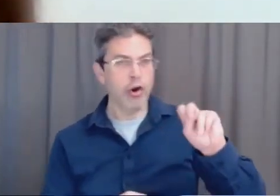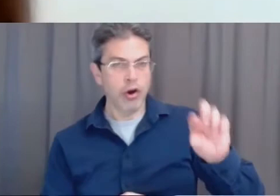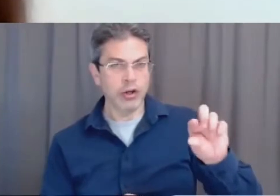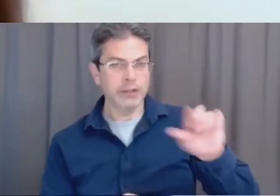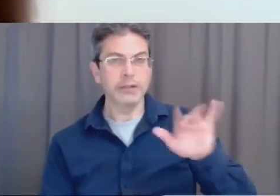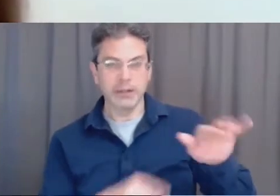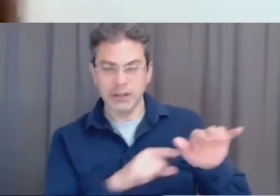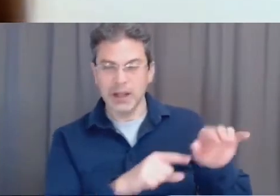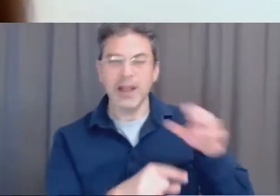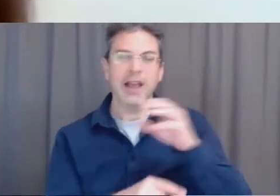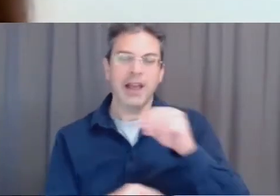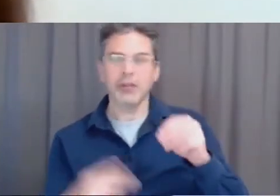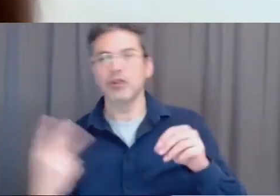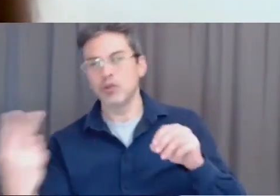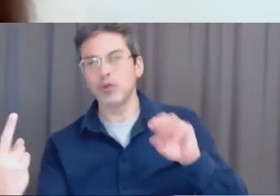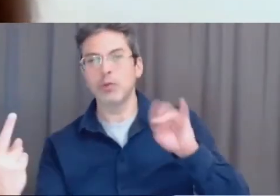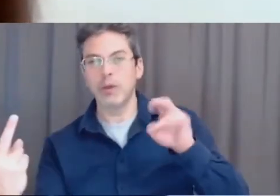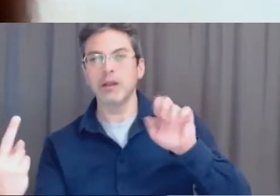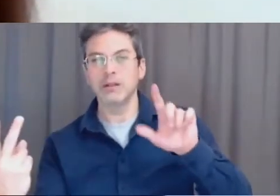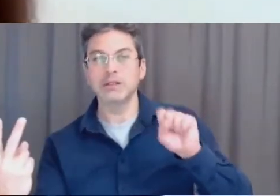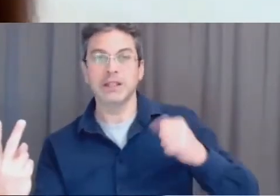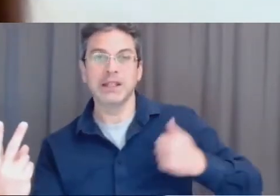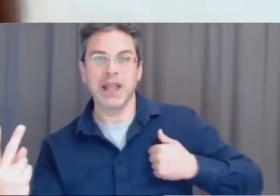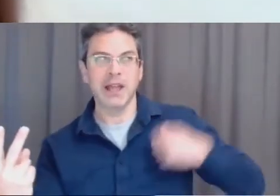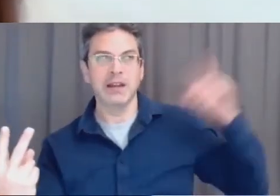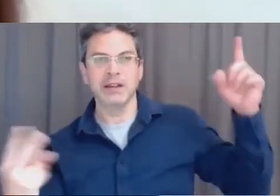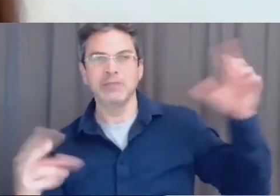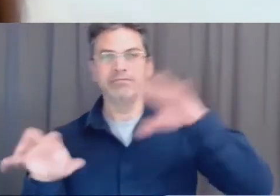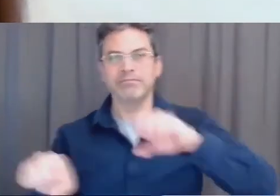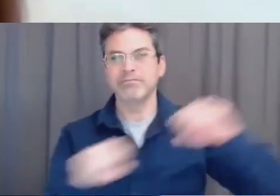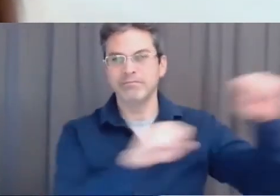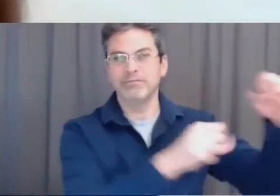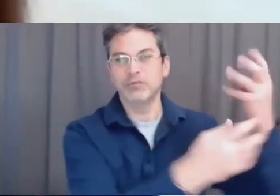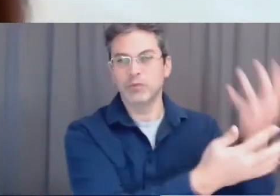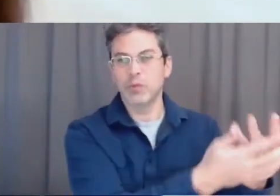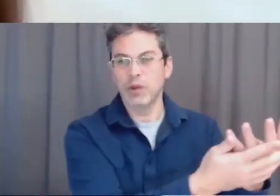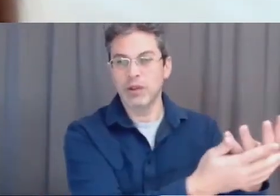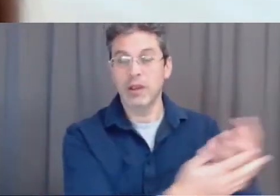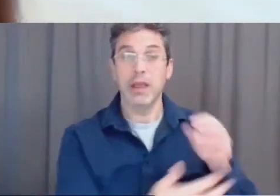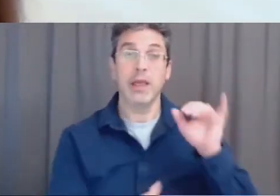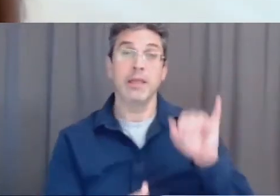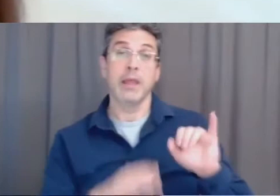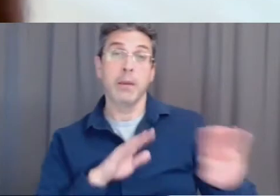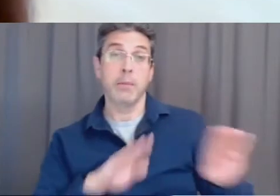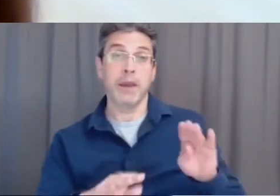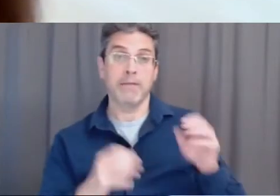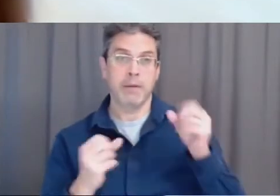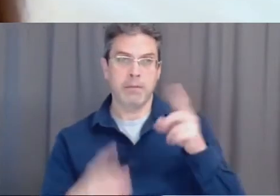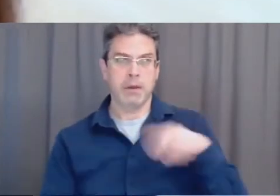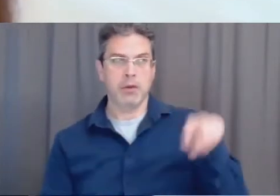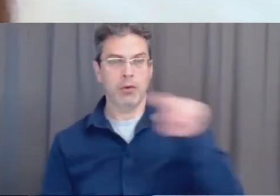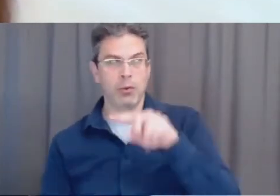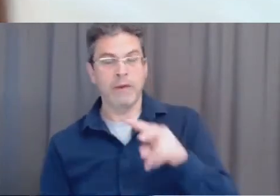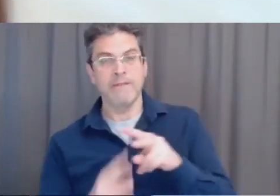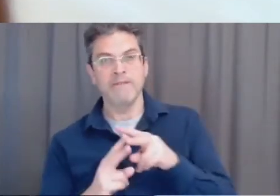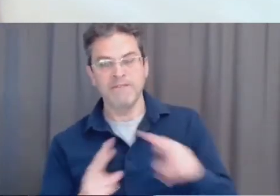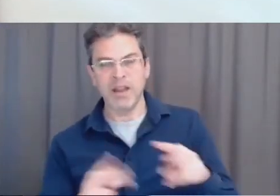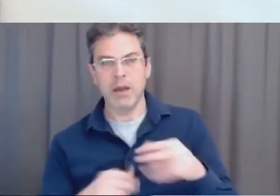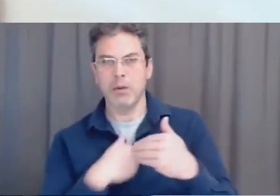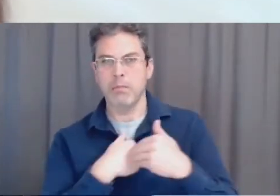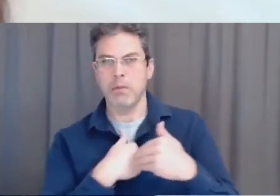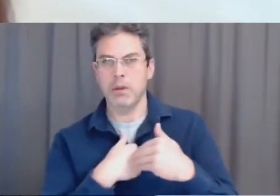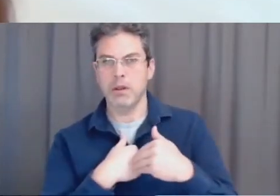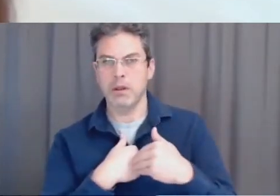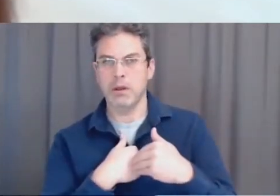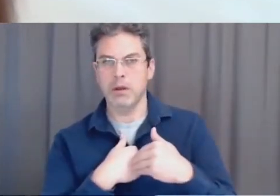Michaels, and China's behavior has been deeply disturbing to many Democrats and to many in Congress in